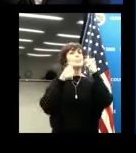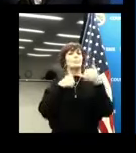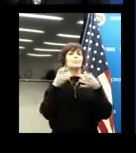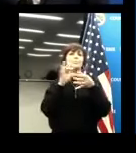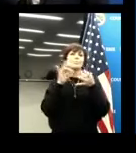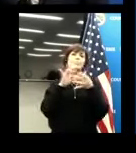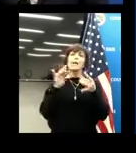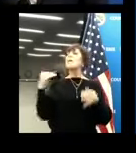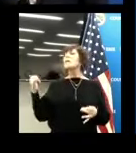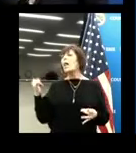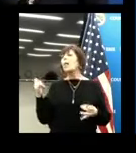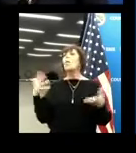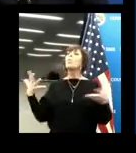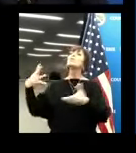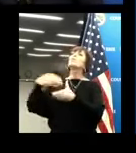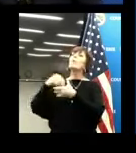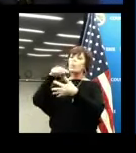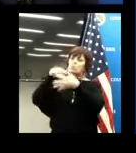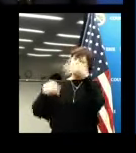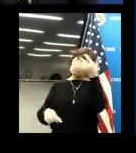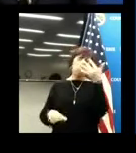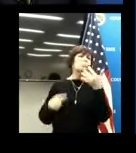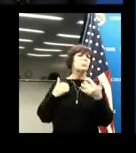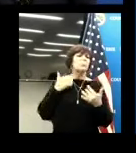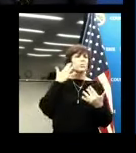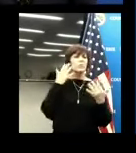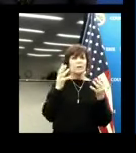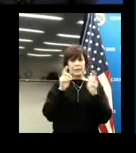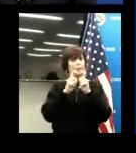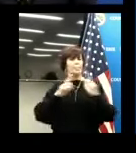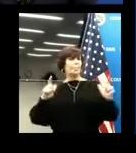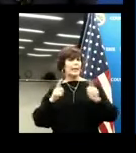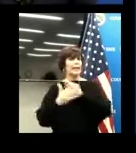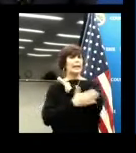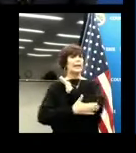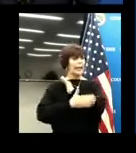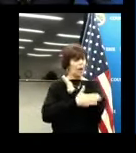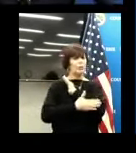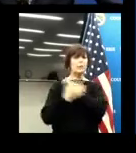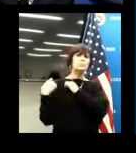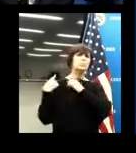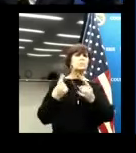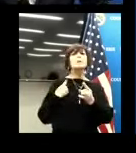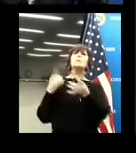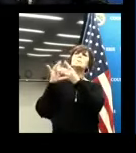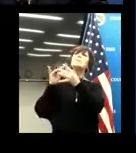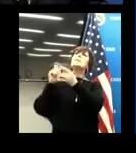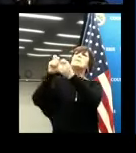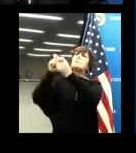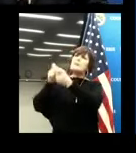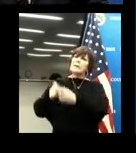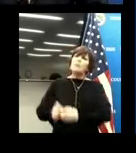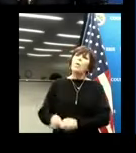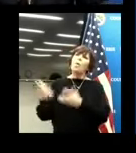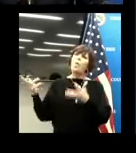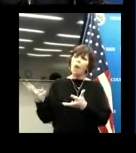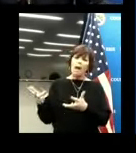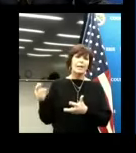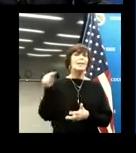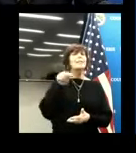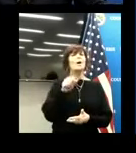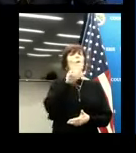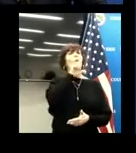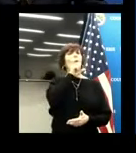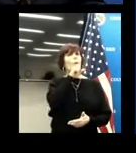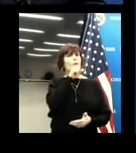yellow zone restrictions because of the sizable portion of Erie County that's been in the yellow zone for a little over a week now. And then the orange